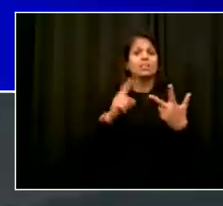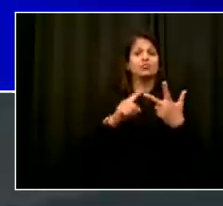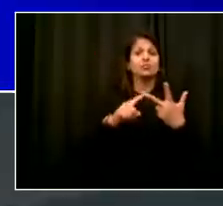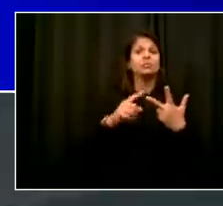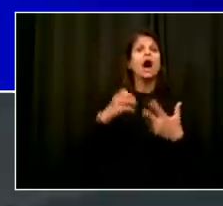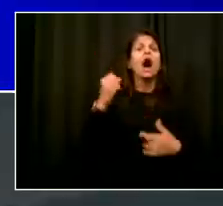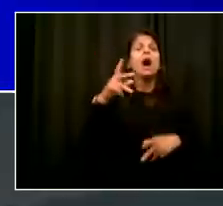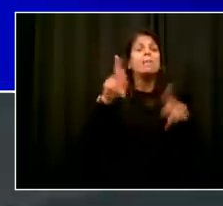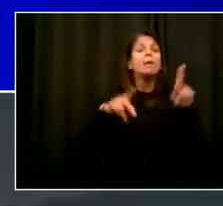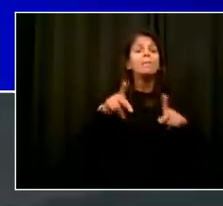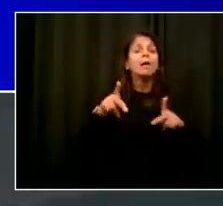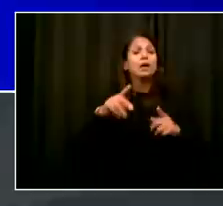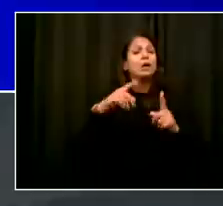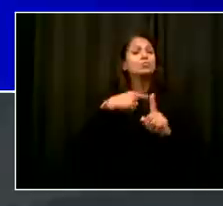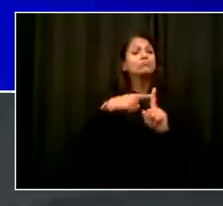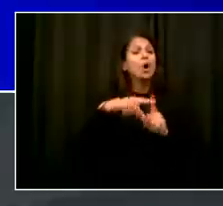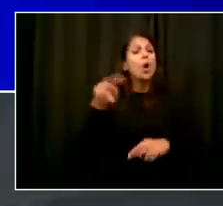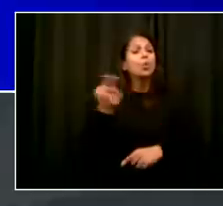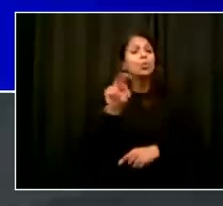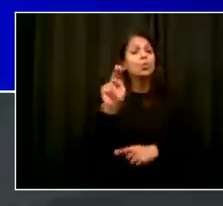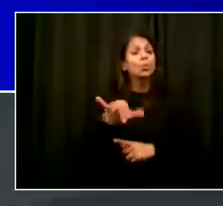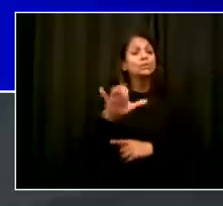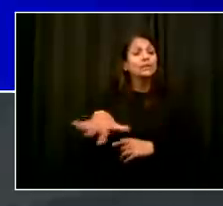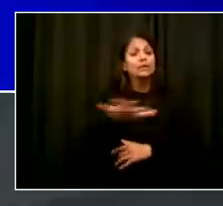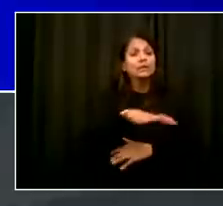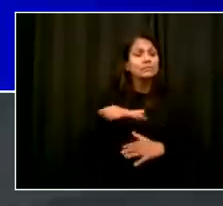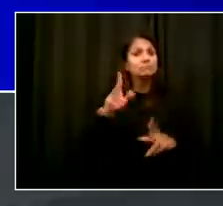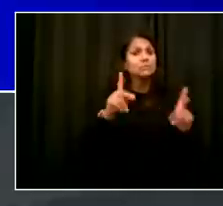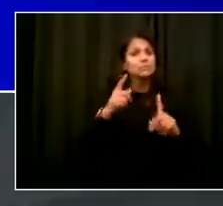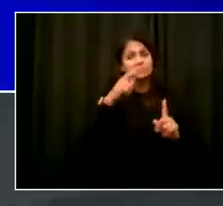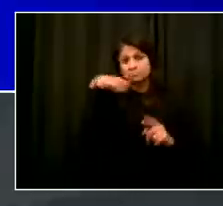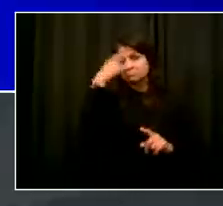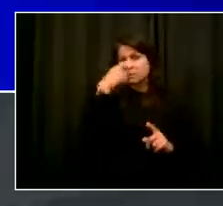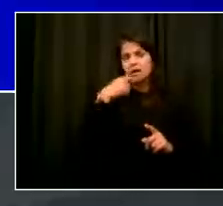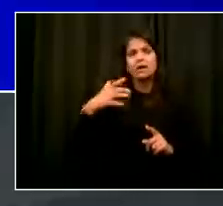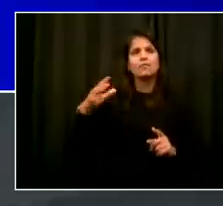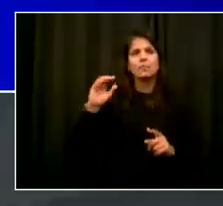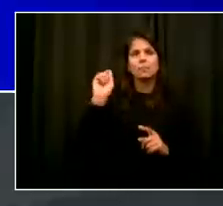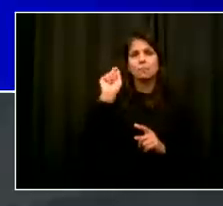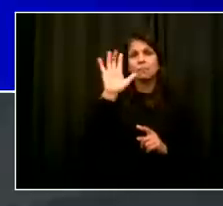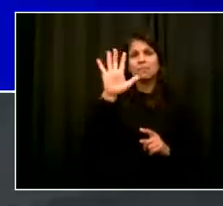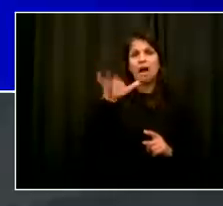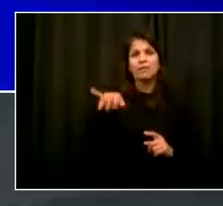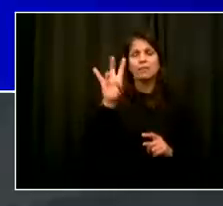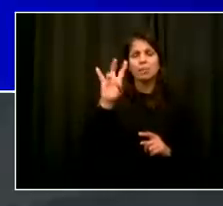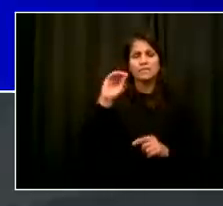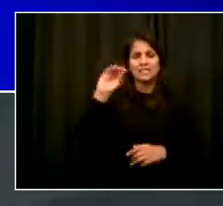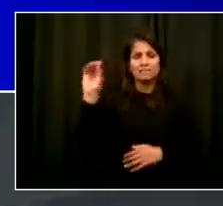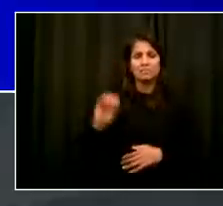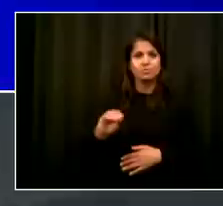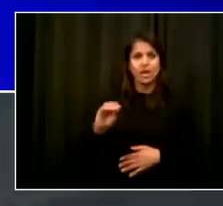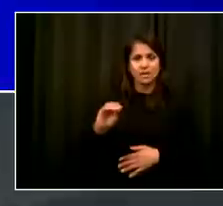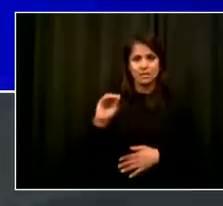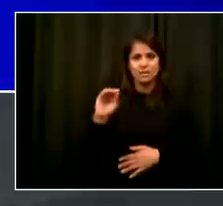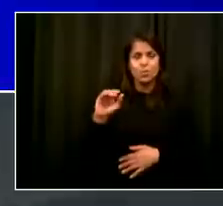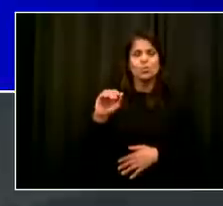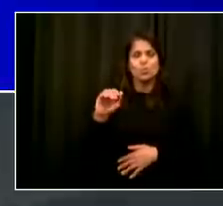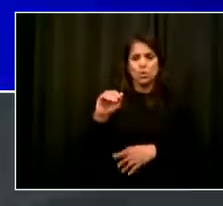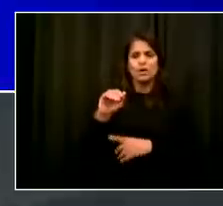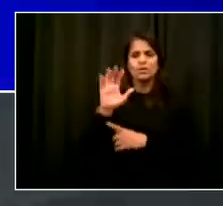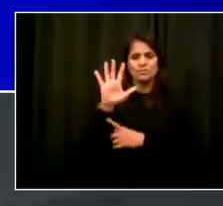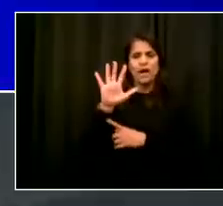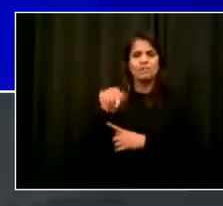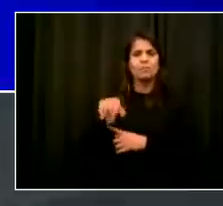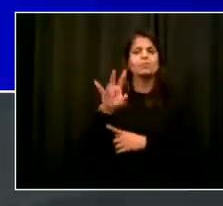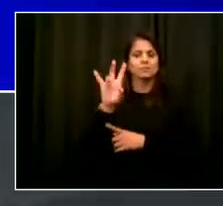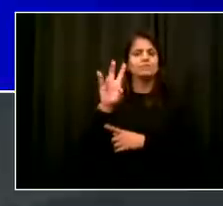5%. Today's report, 5.72%. So that's a daily report, and again, based on a lower sample size, but obviously something we're very